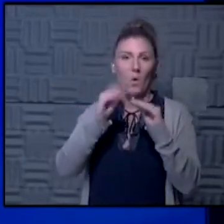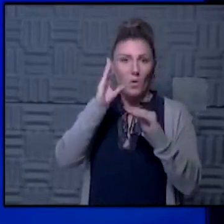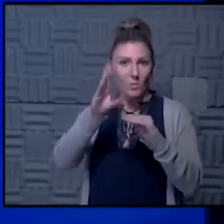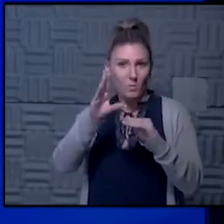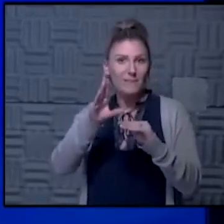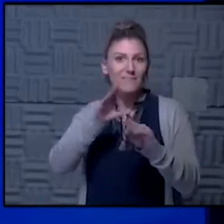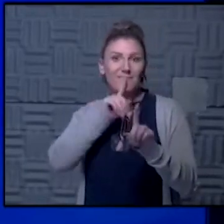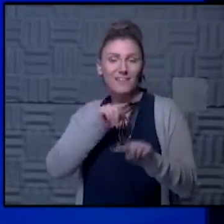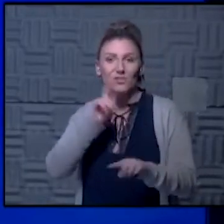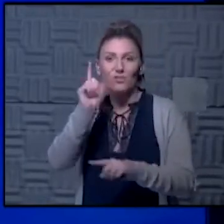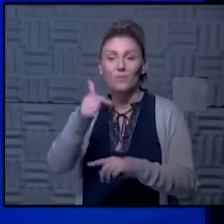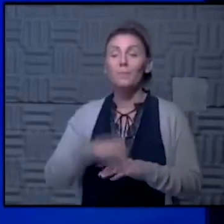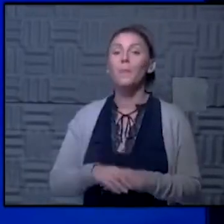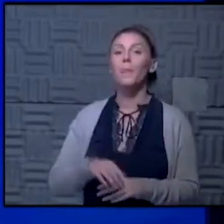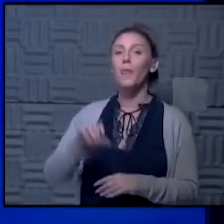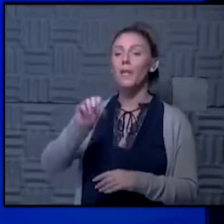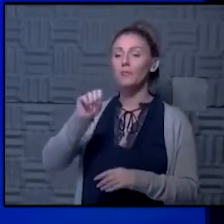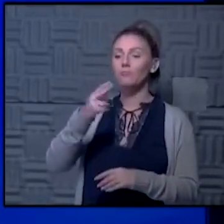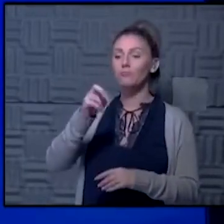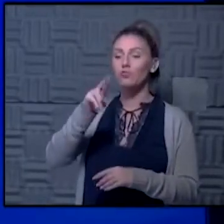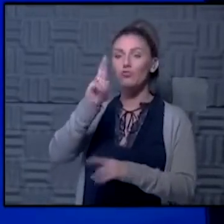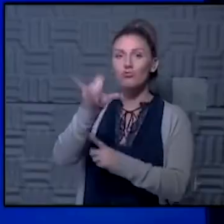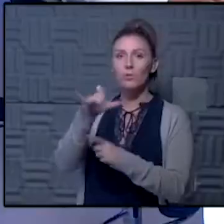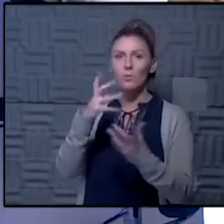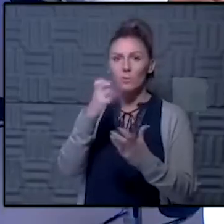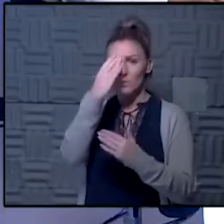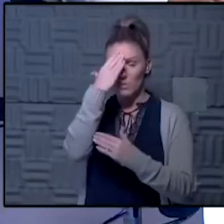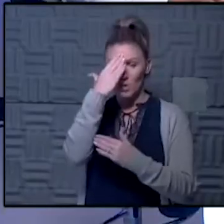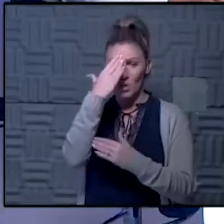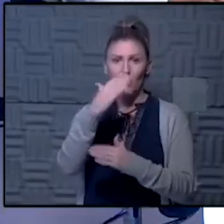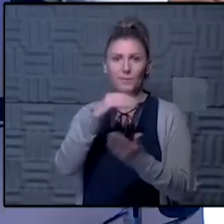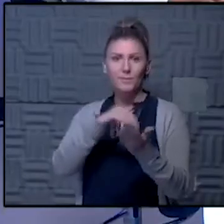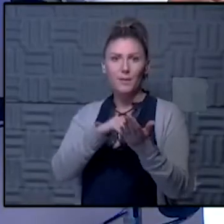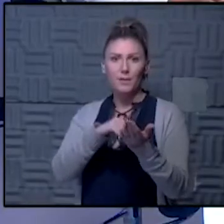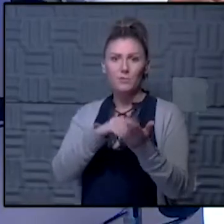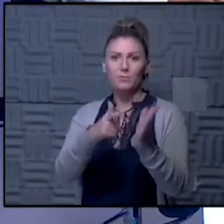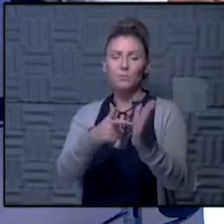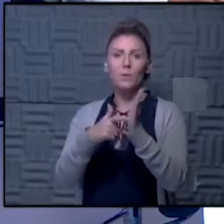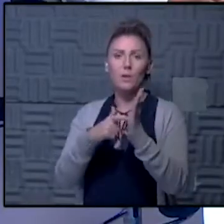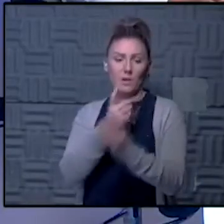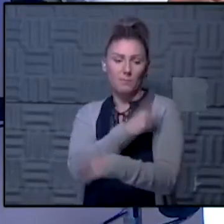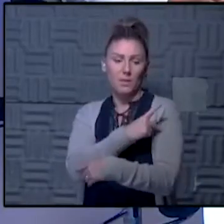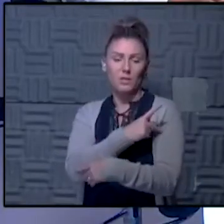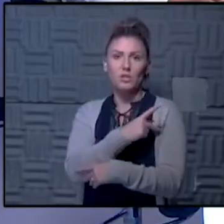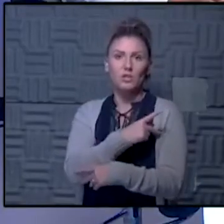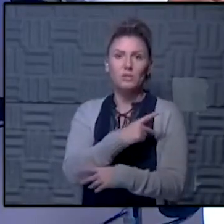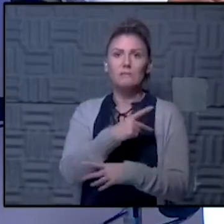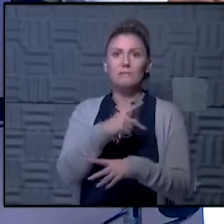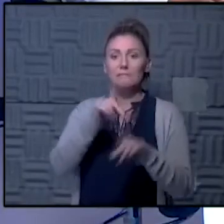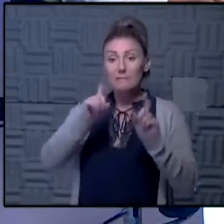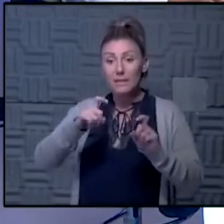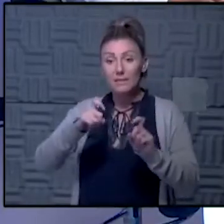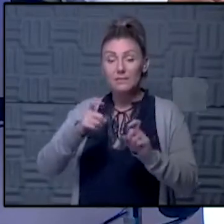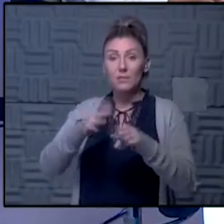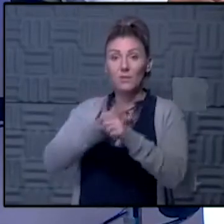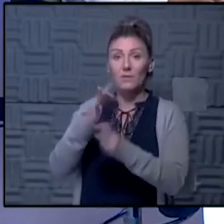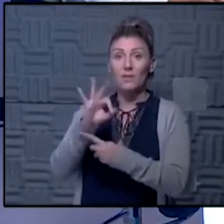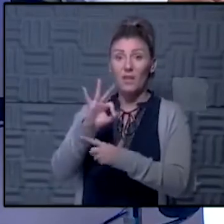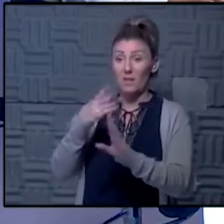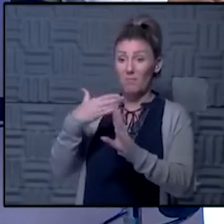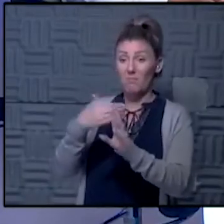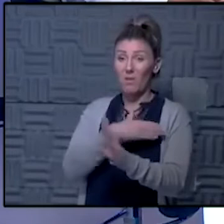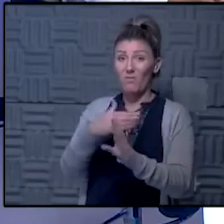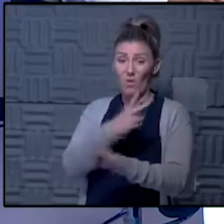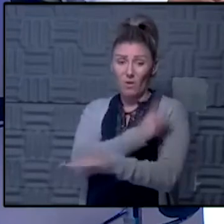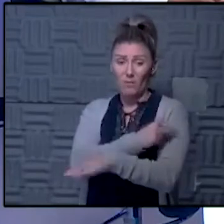later this week. Sherry wants to know, she says a doctor is requiring a patient to be tested for COVID-19 before that doctor will see